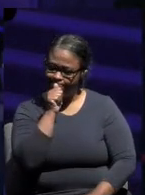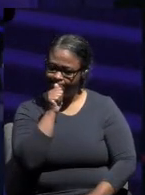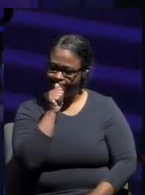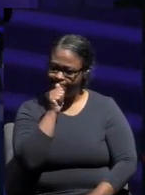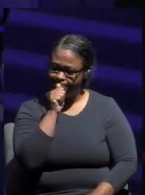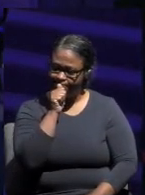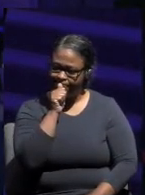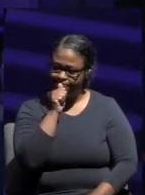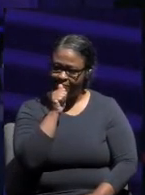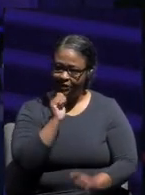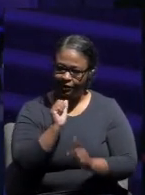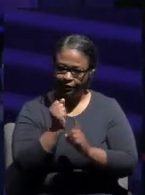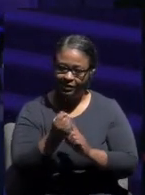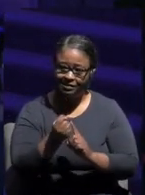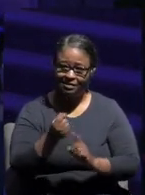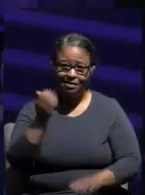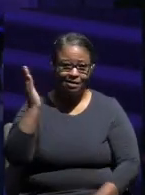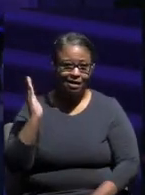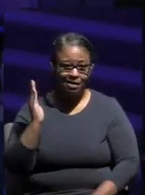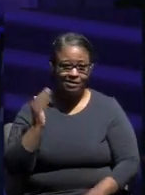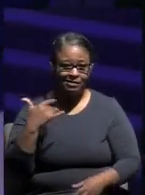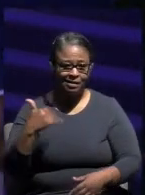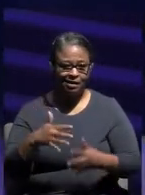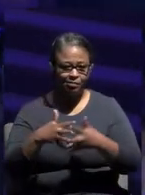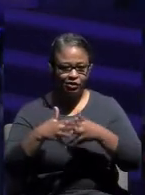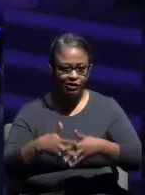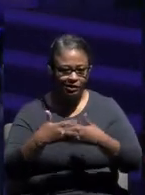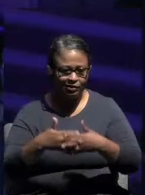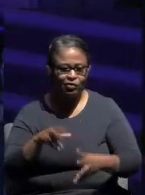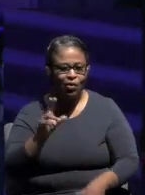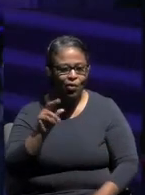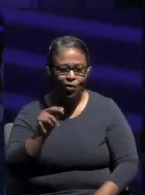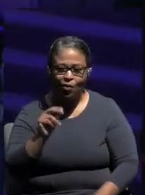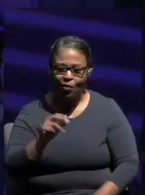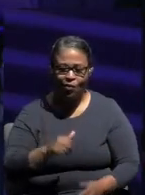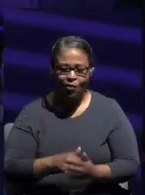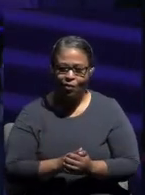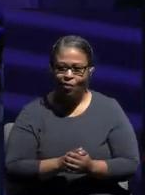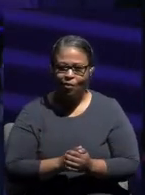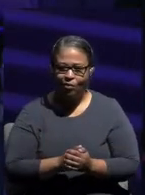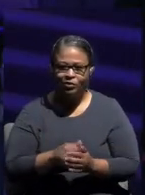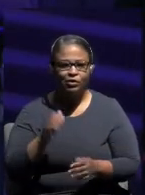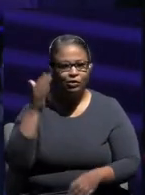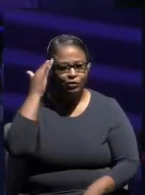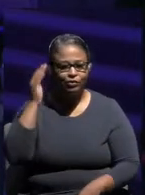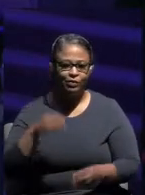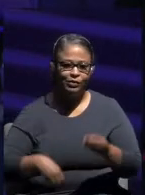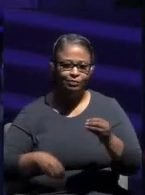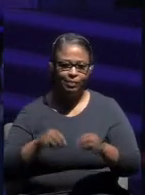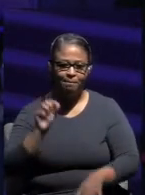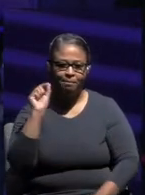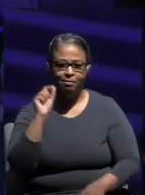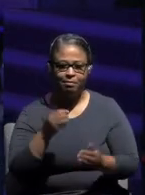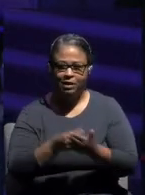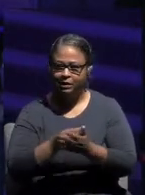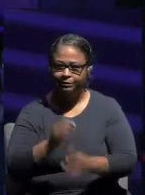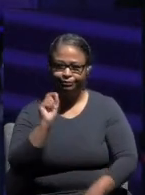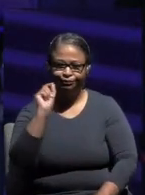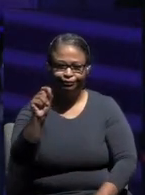machine, okay? But when we put our faith and trust in Him, we do